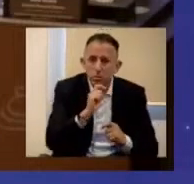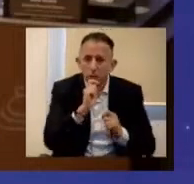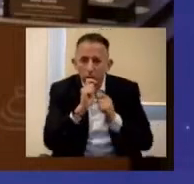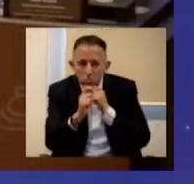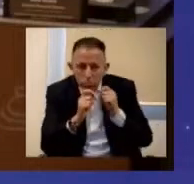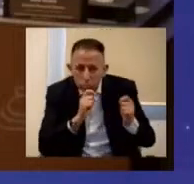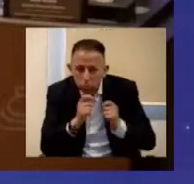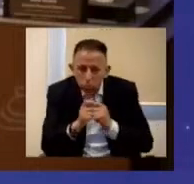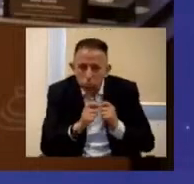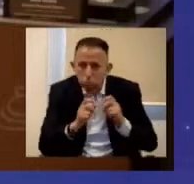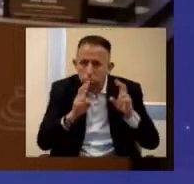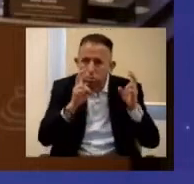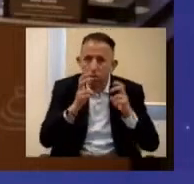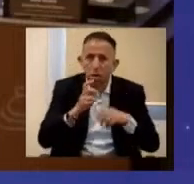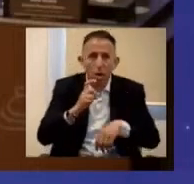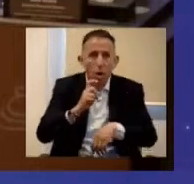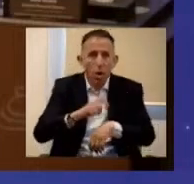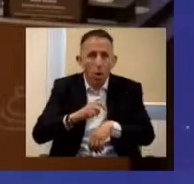then he will